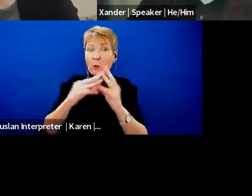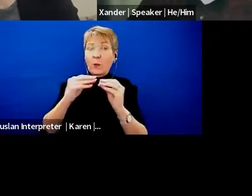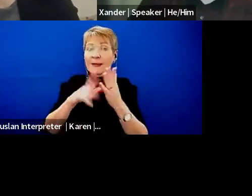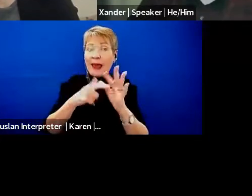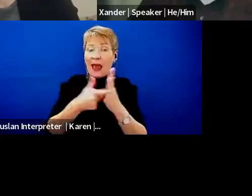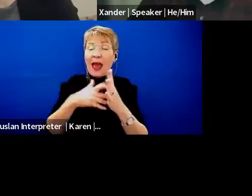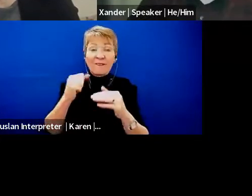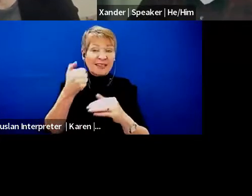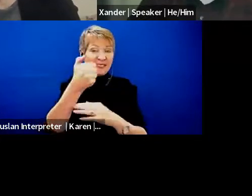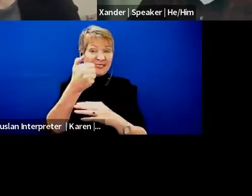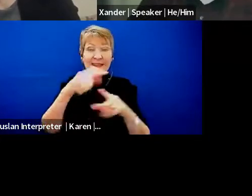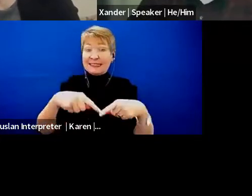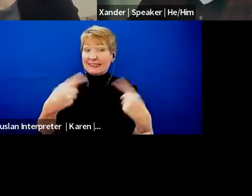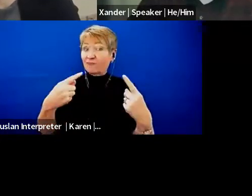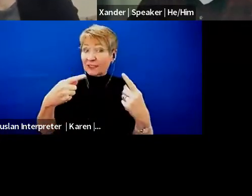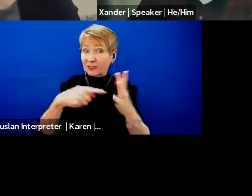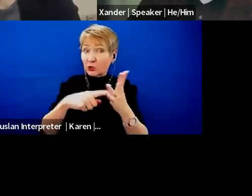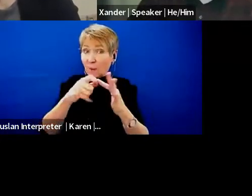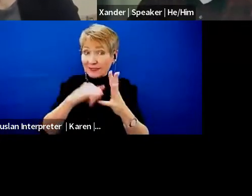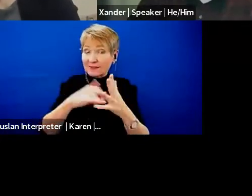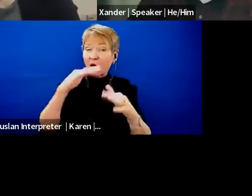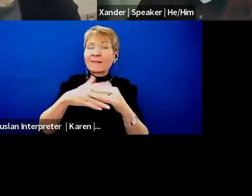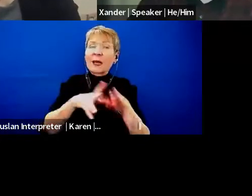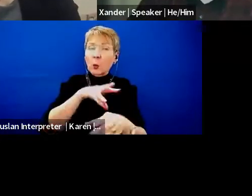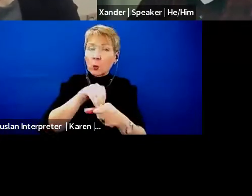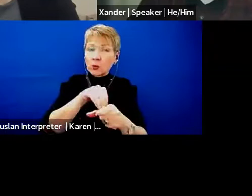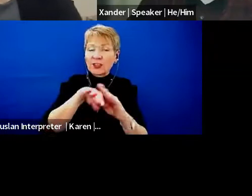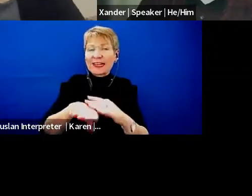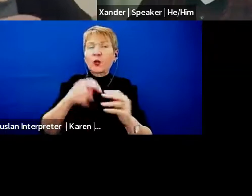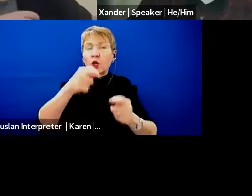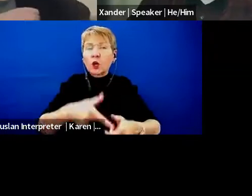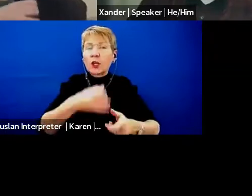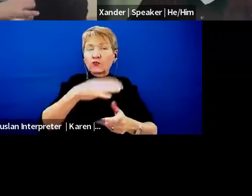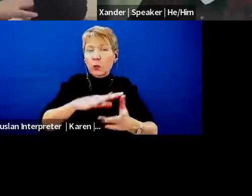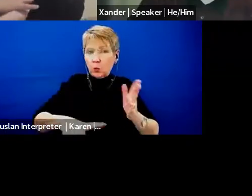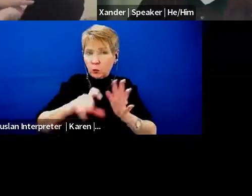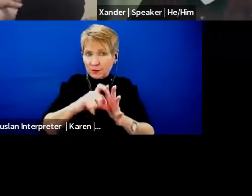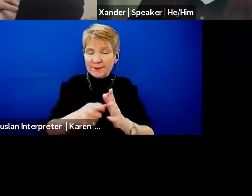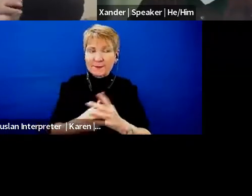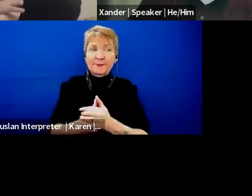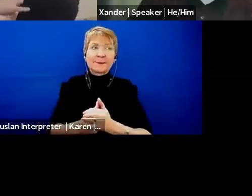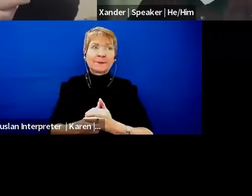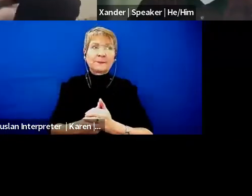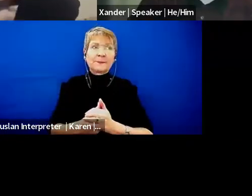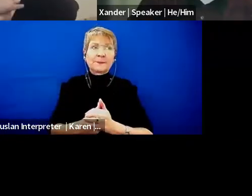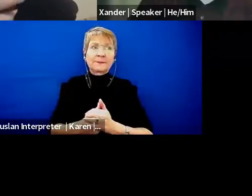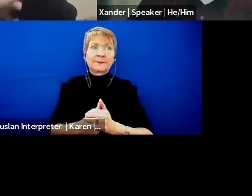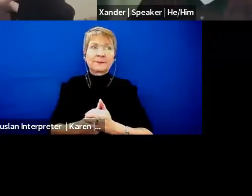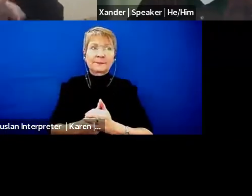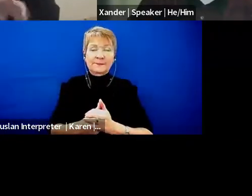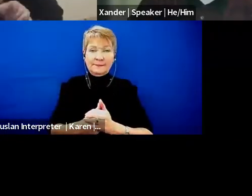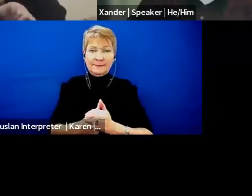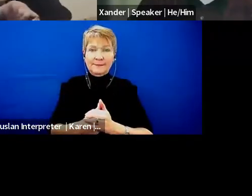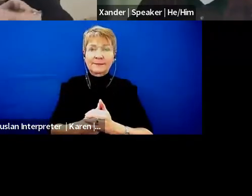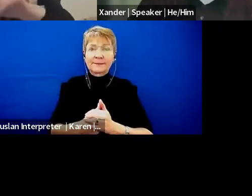6 different topics on inclusion in early childhood is what we might describe as a